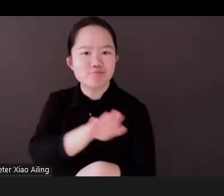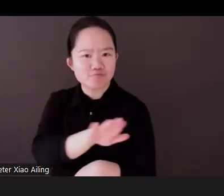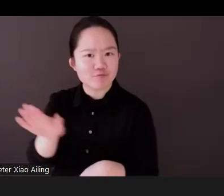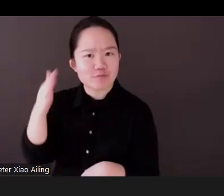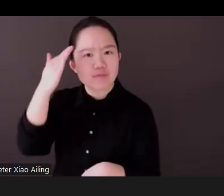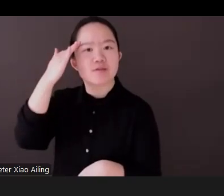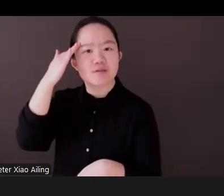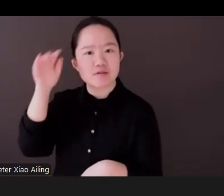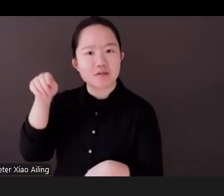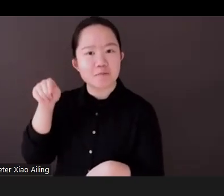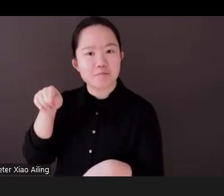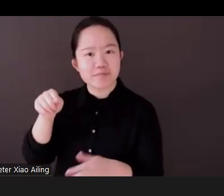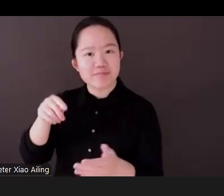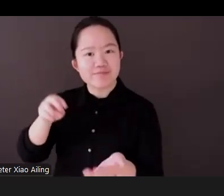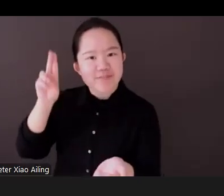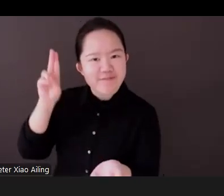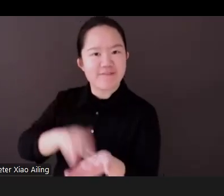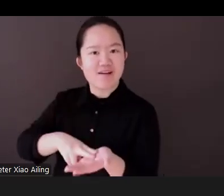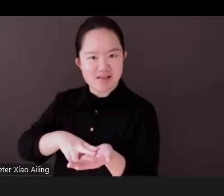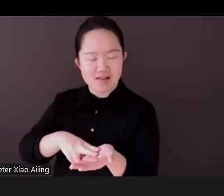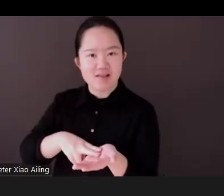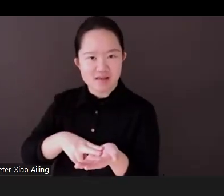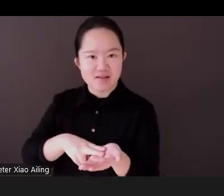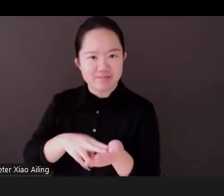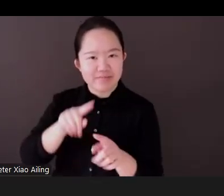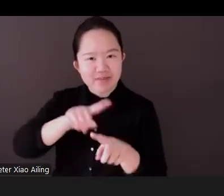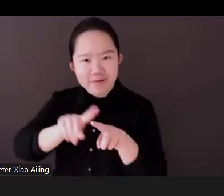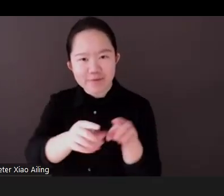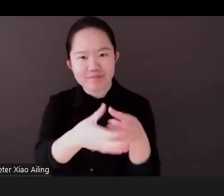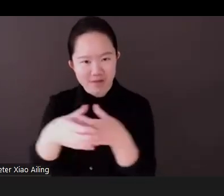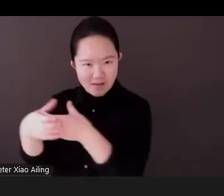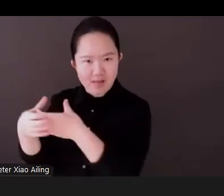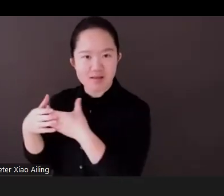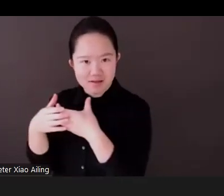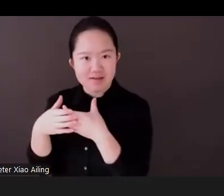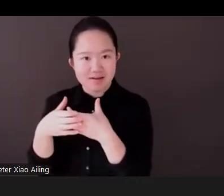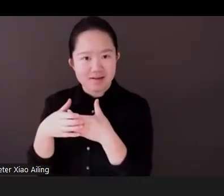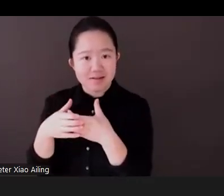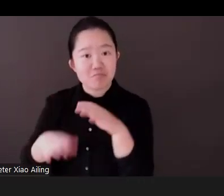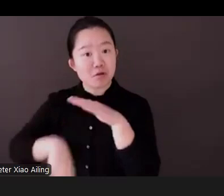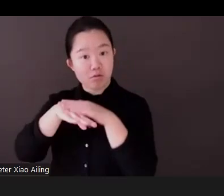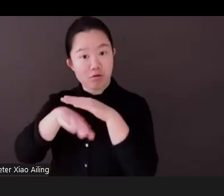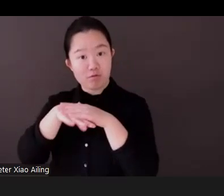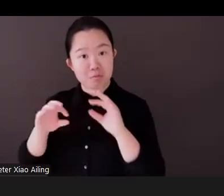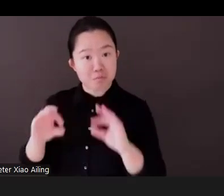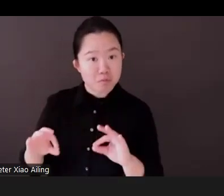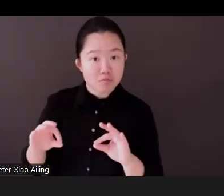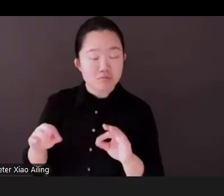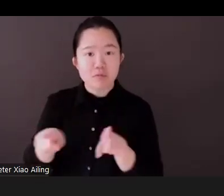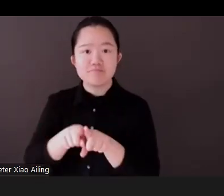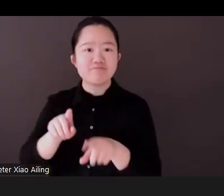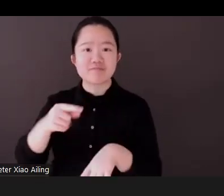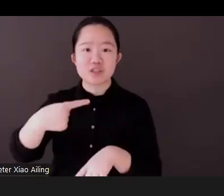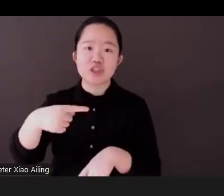pay attention to accessibility proactively, or at least with guidance, but the reality feels a bit different. So should we have